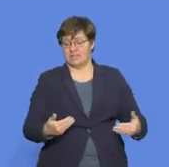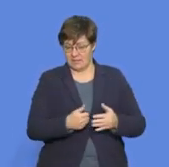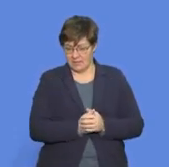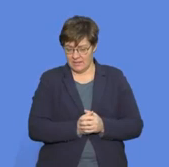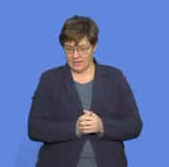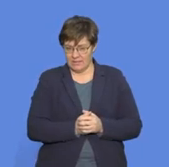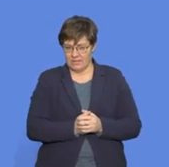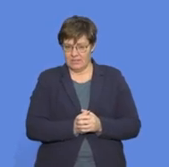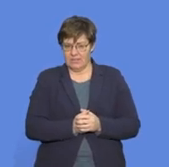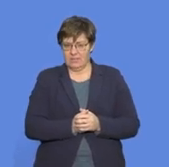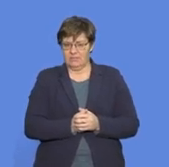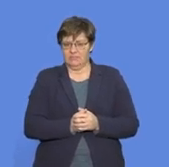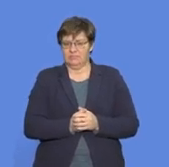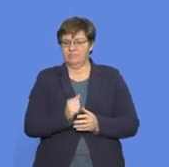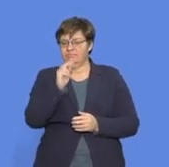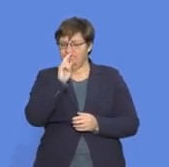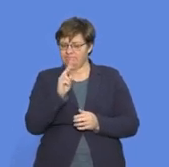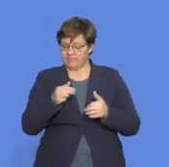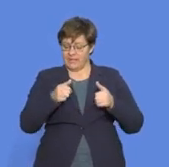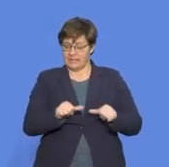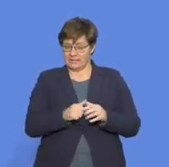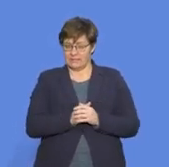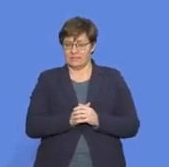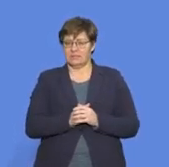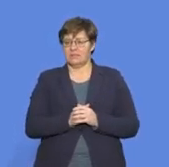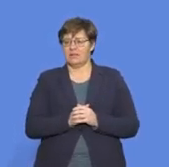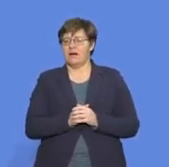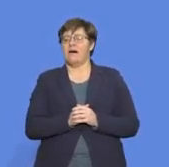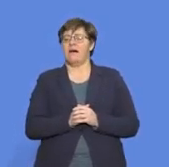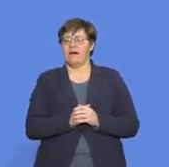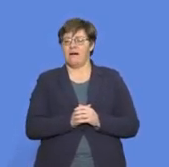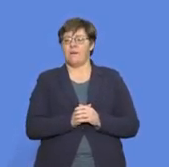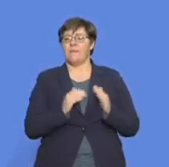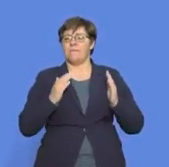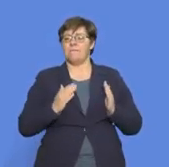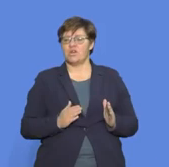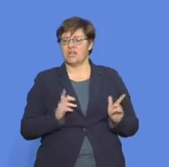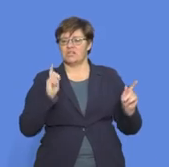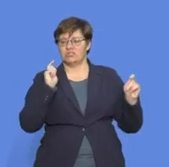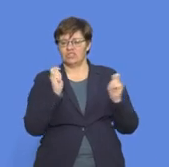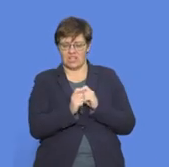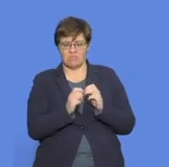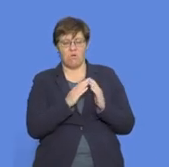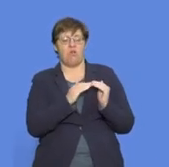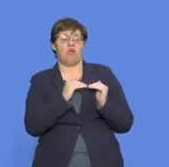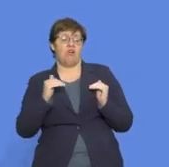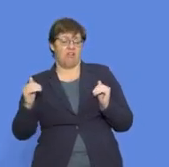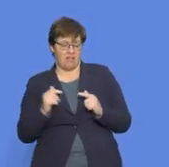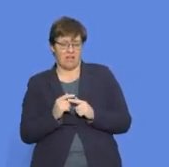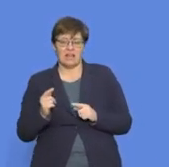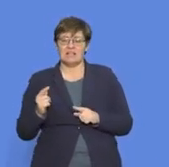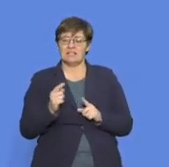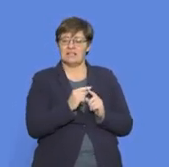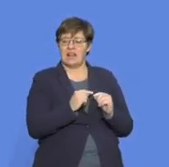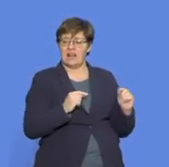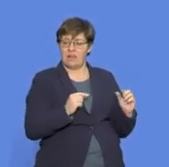limbs. All right, and then when we look at the next one, we can see that the body has now become more elongated and the tail